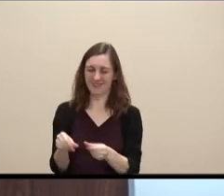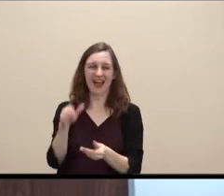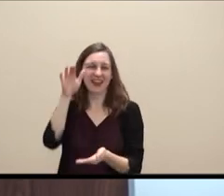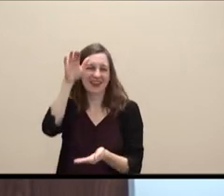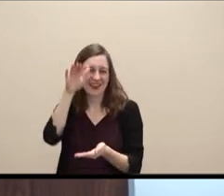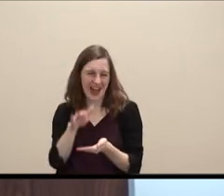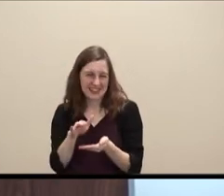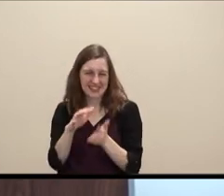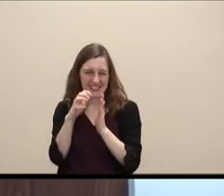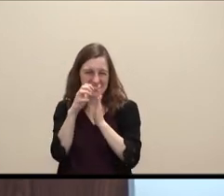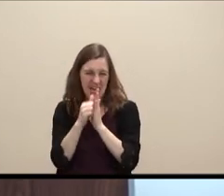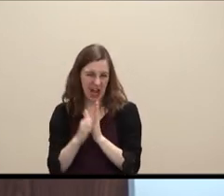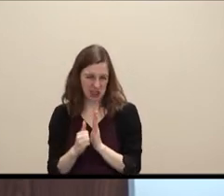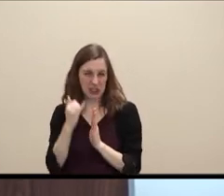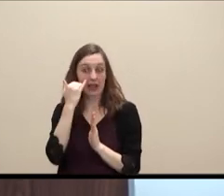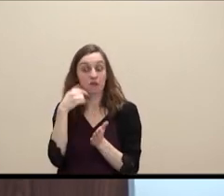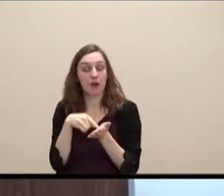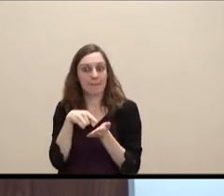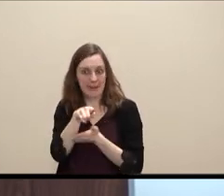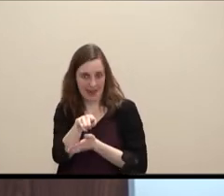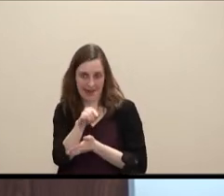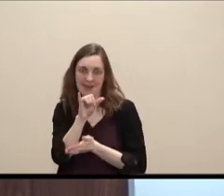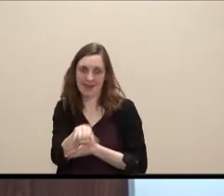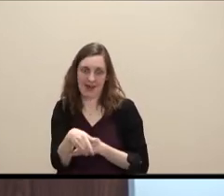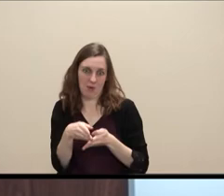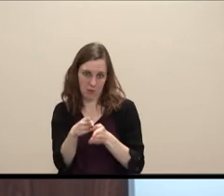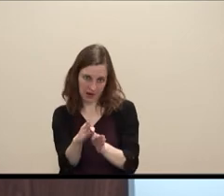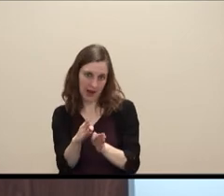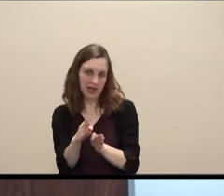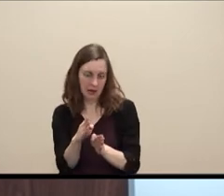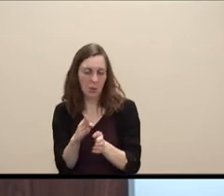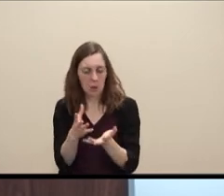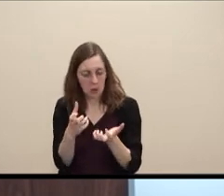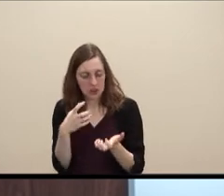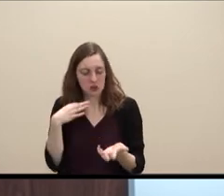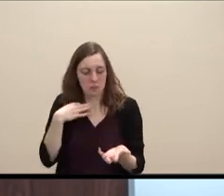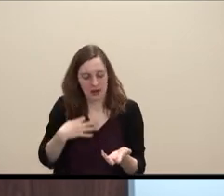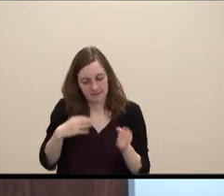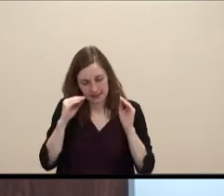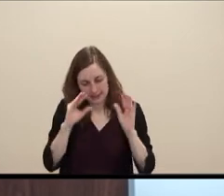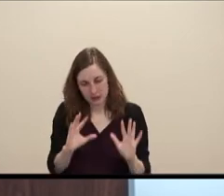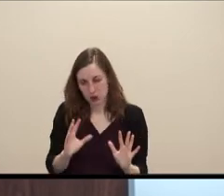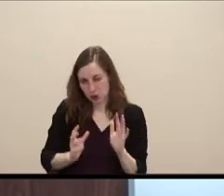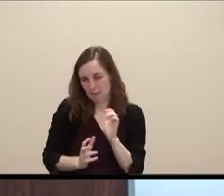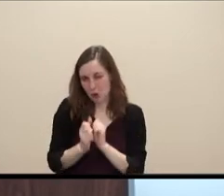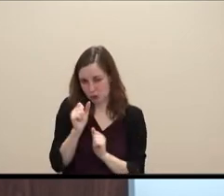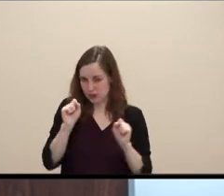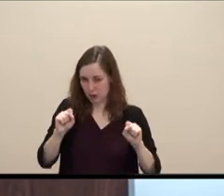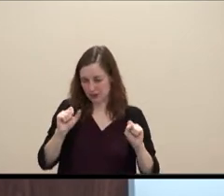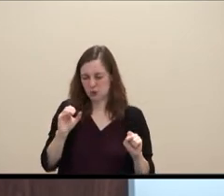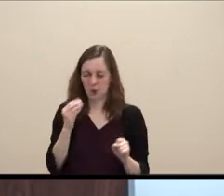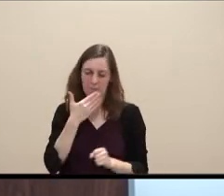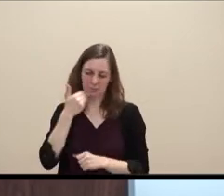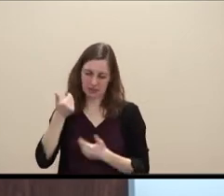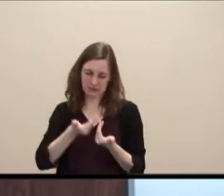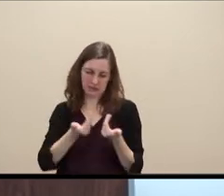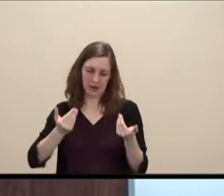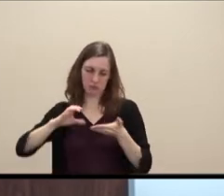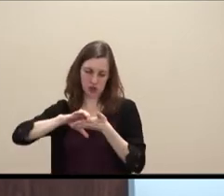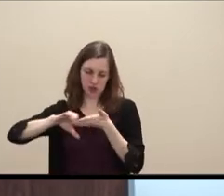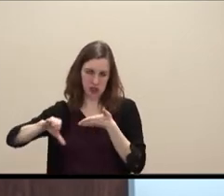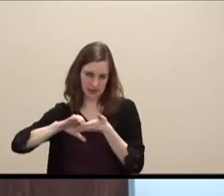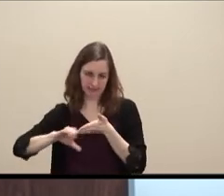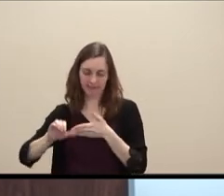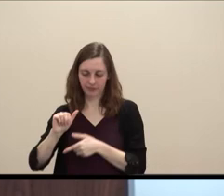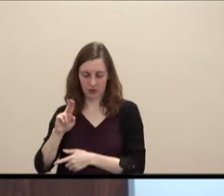pay them that way, so we do want this to benefit teachers as much as possible. And as I mentioned, the funding will